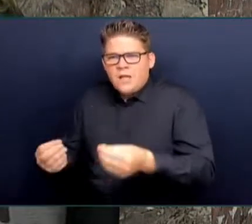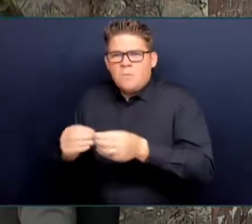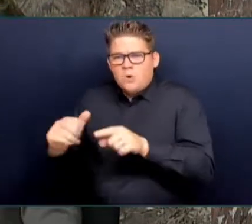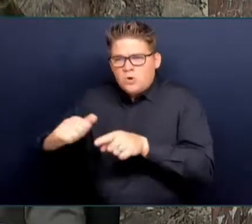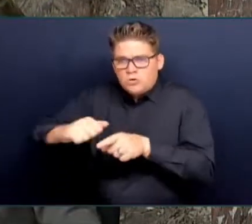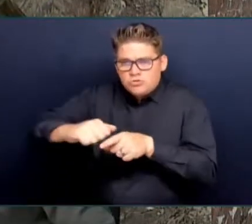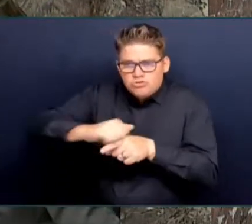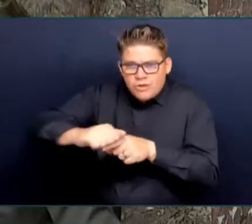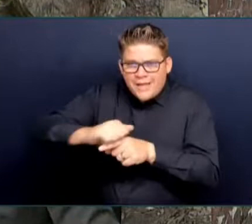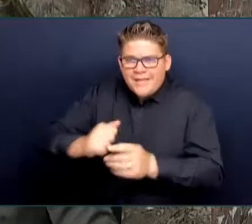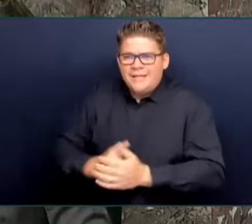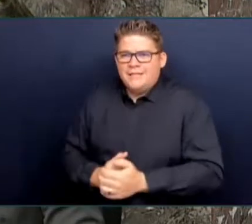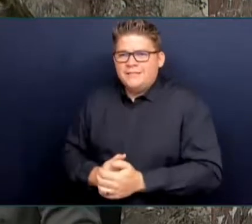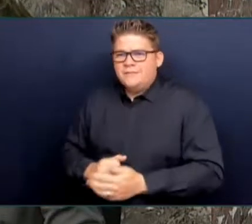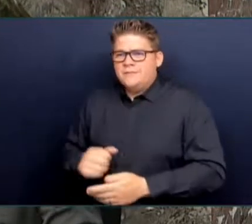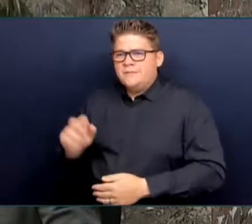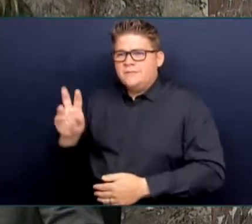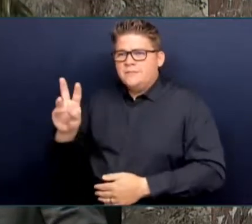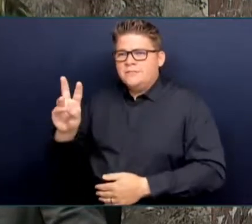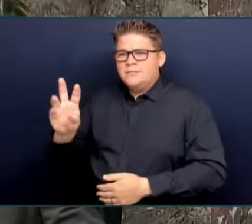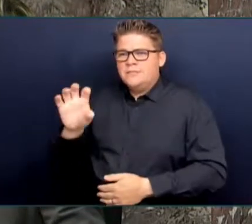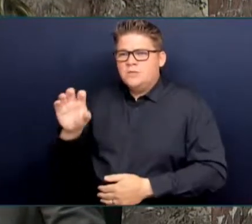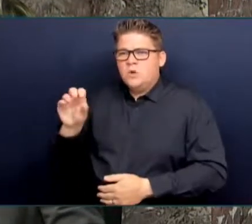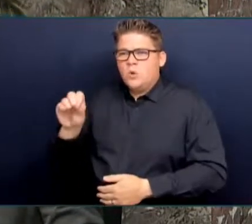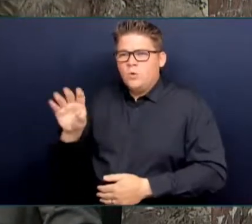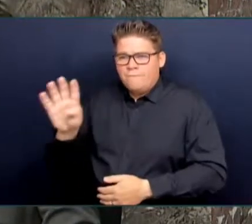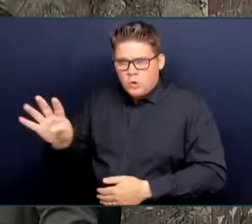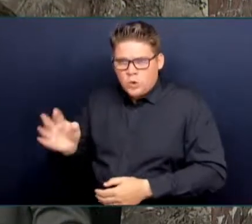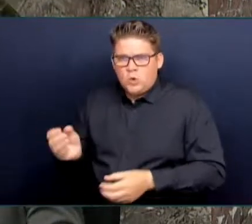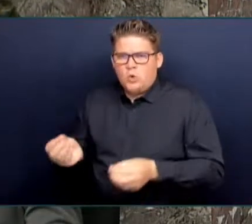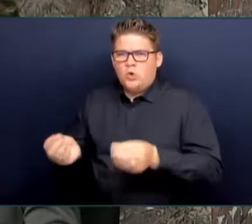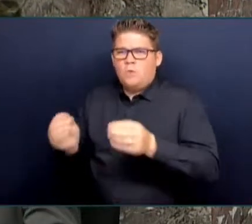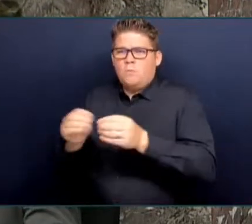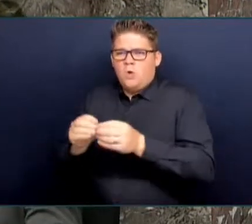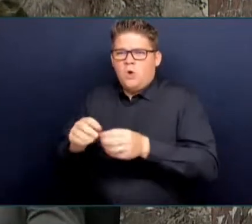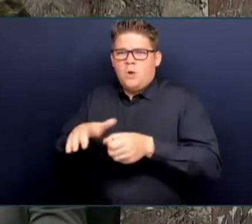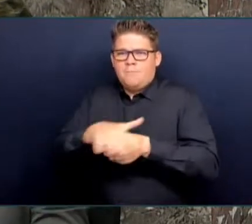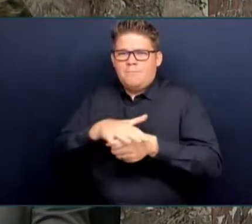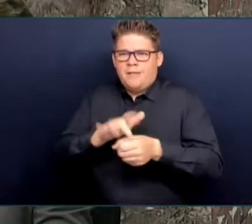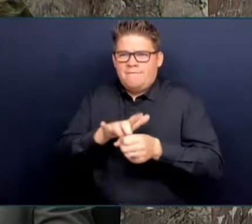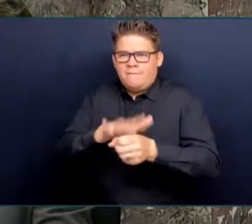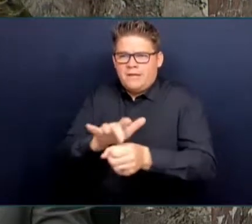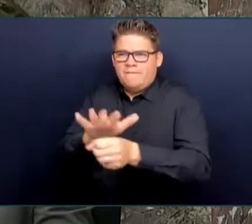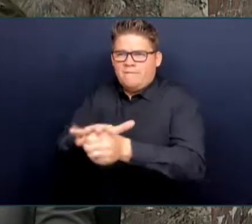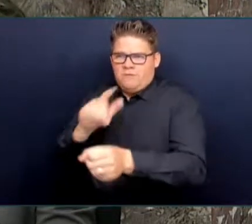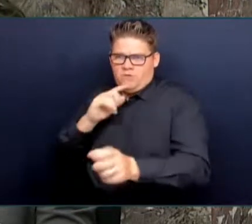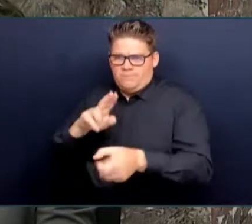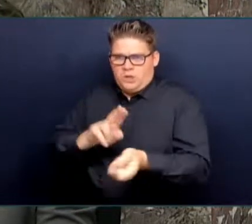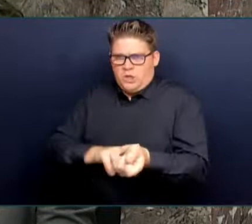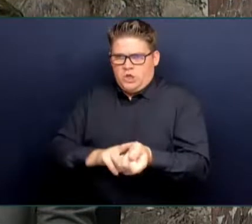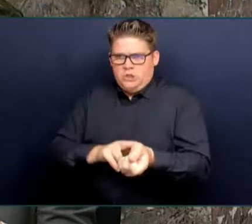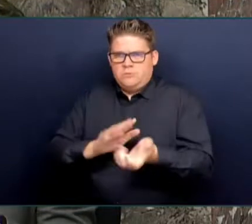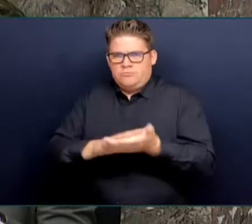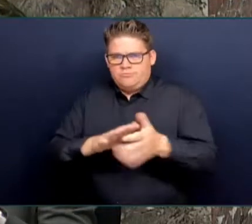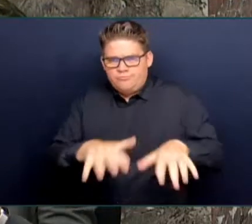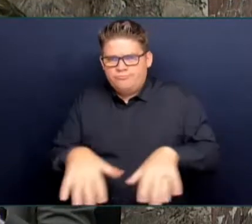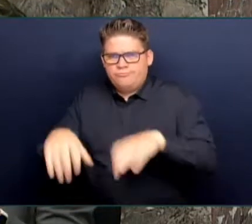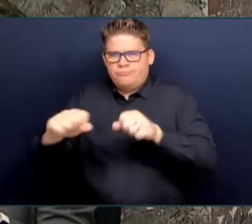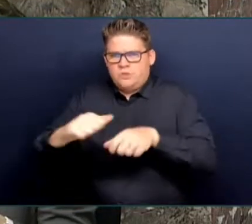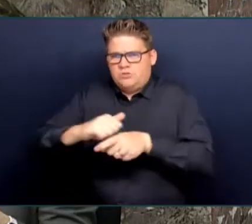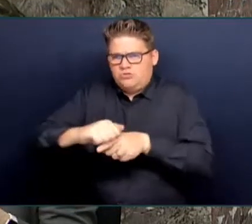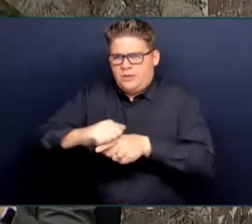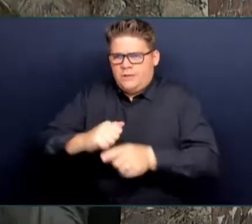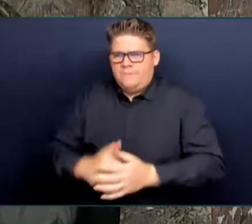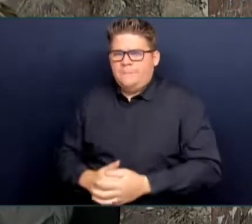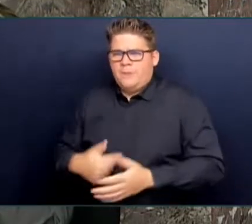We've taken significant action to add and improve pathways for internationally educated nurses, Honourable Speaker. And yesterday, one of